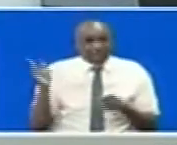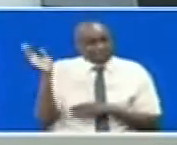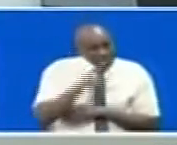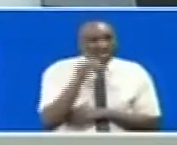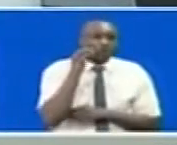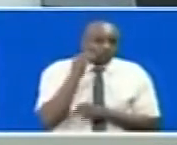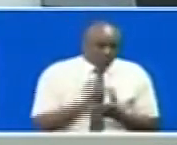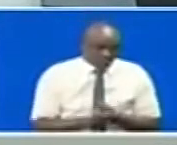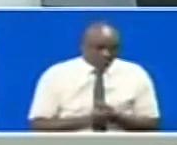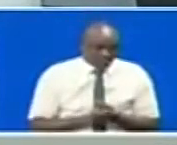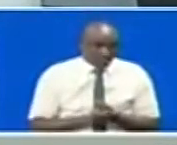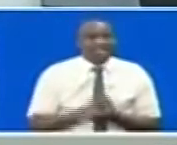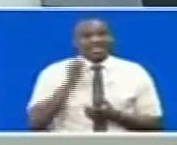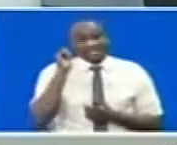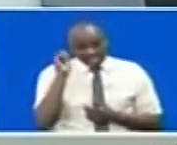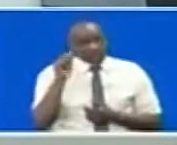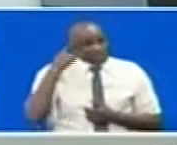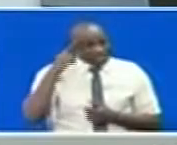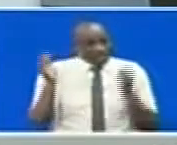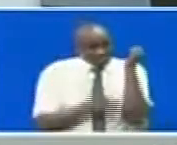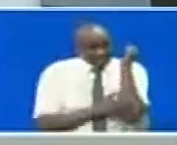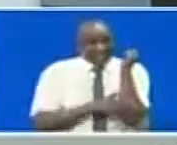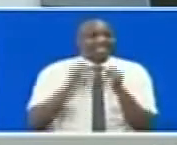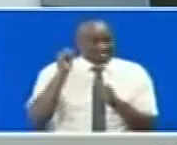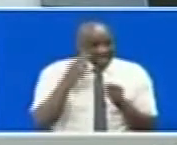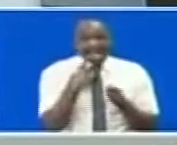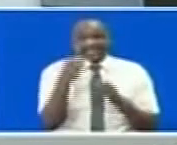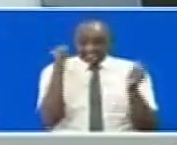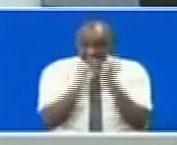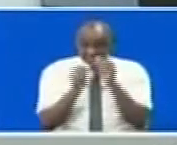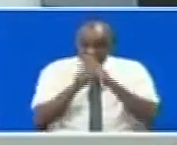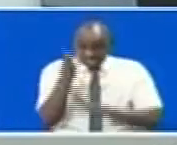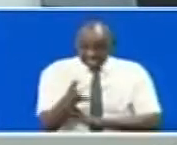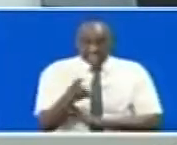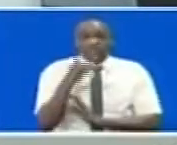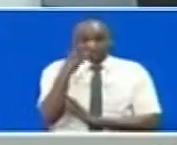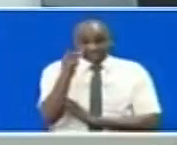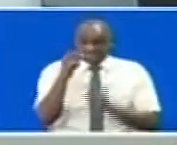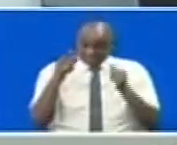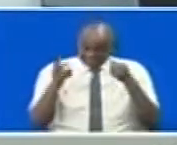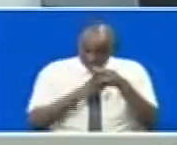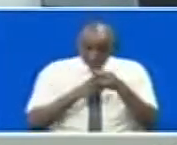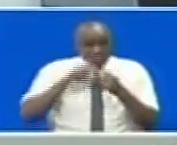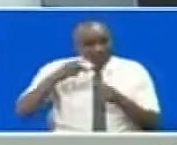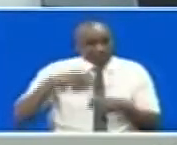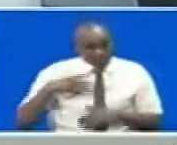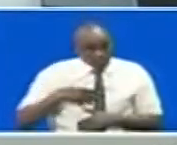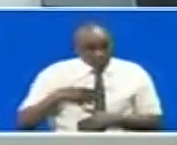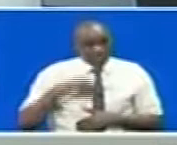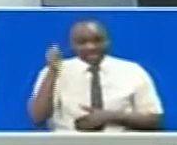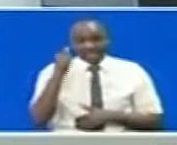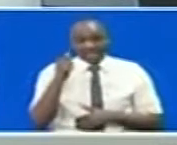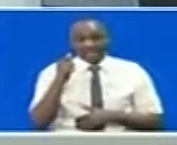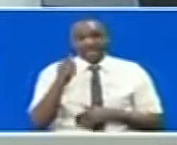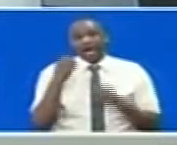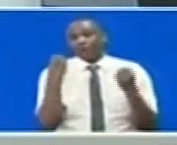home. So just in case you thought things were bad, 110 ministers in a population of 27 million people. And in Kenya, look